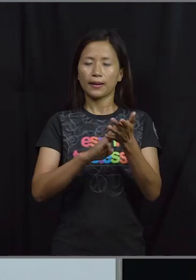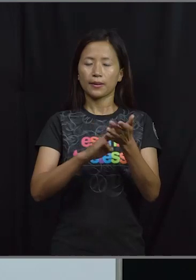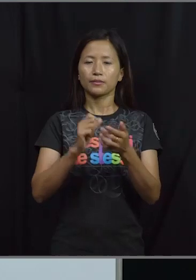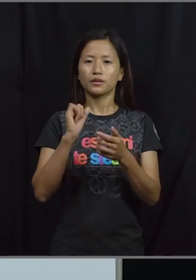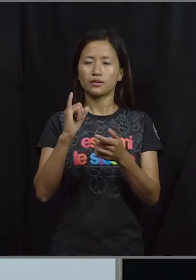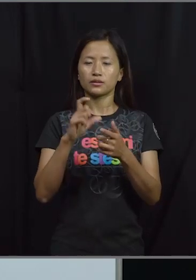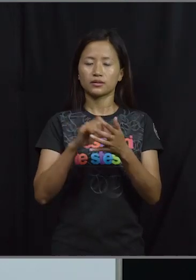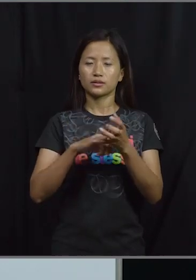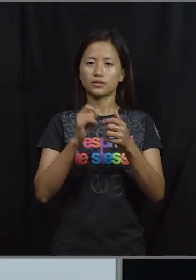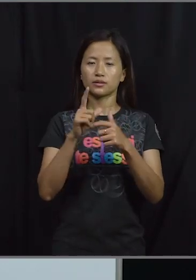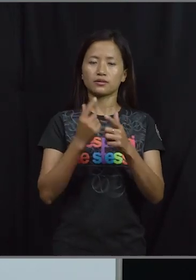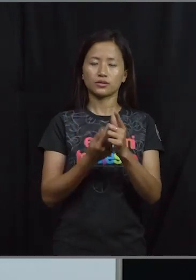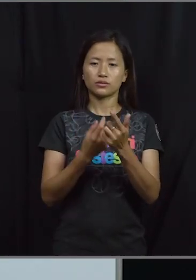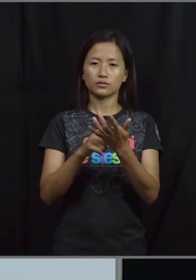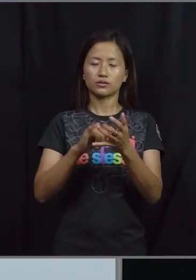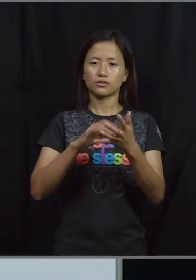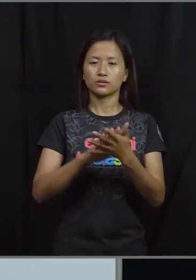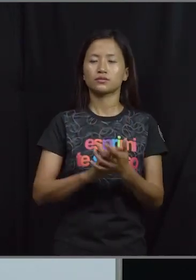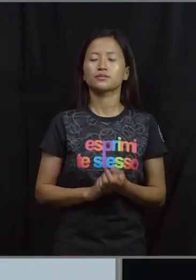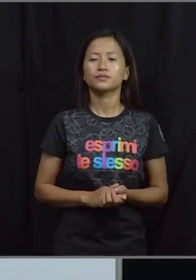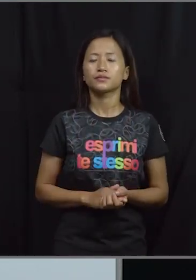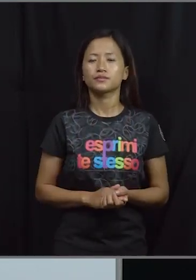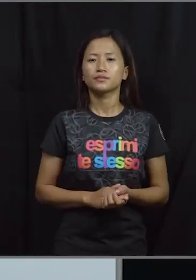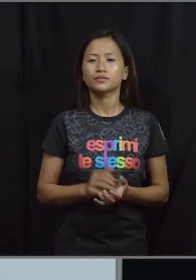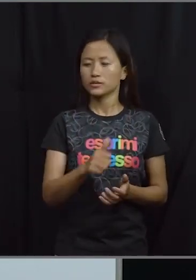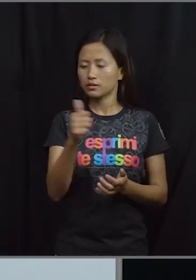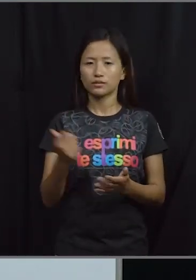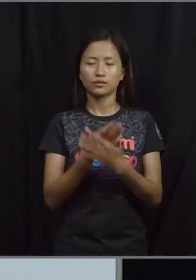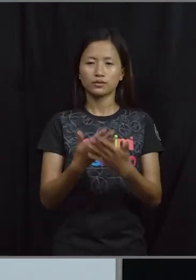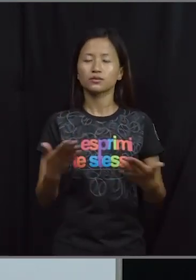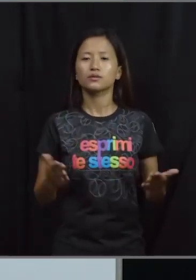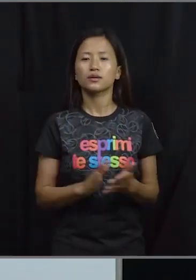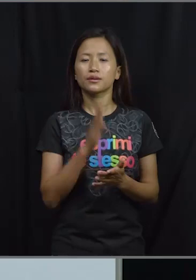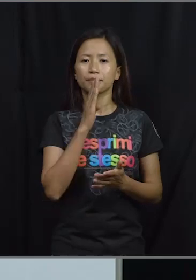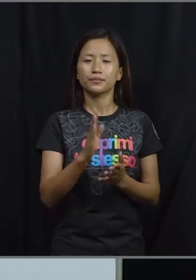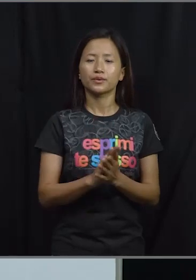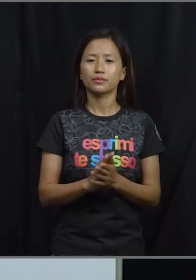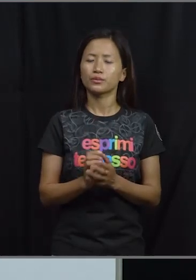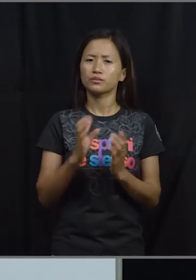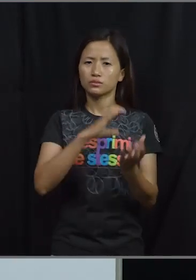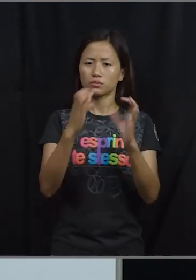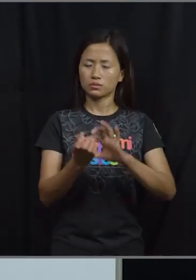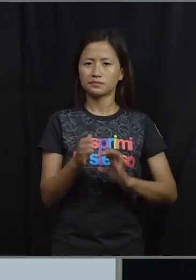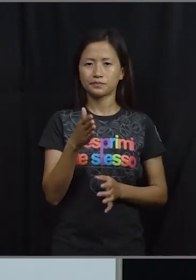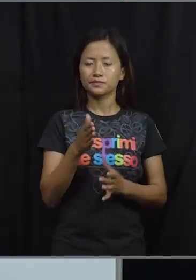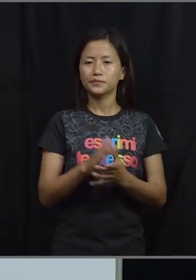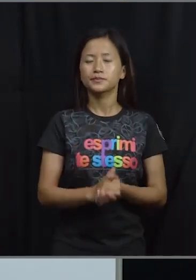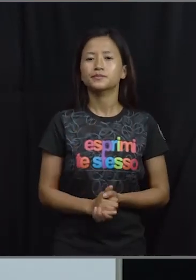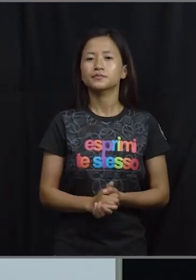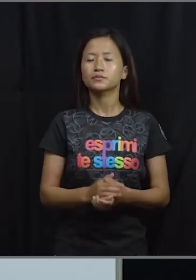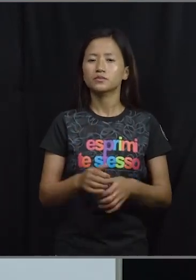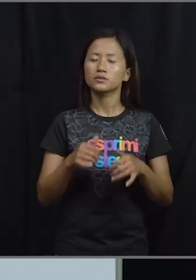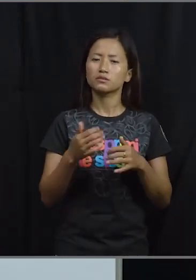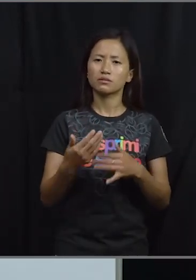5 factors which affects demand, or not. So when we say other things being constant, it means the